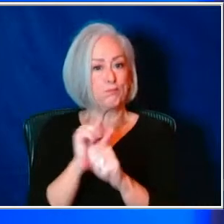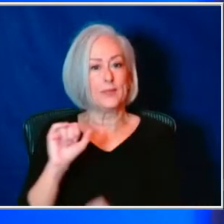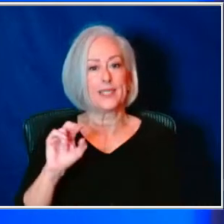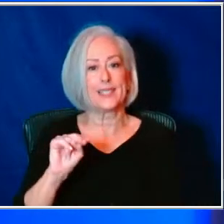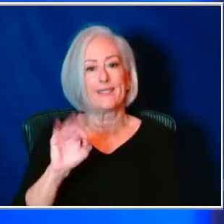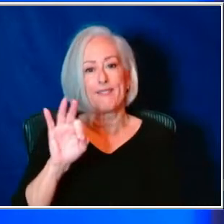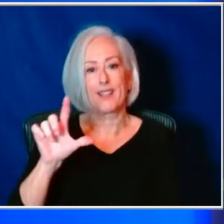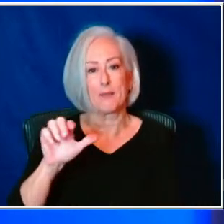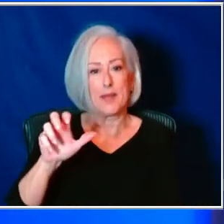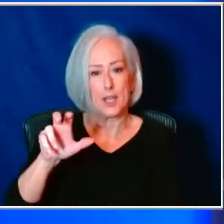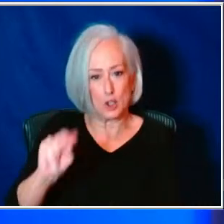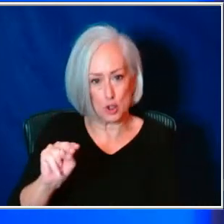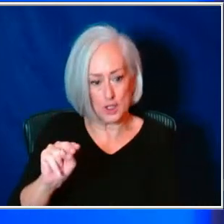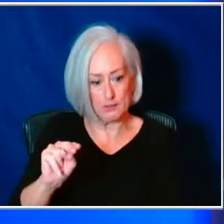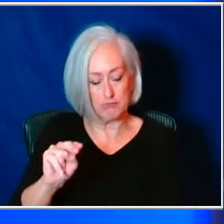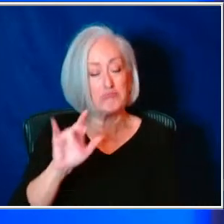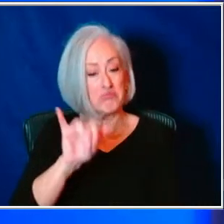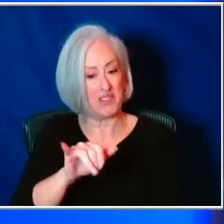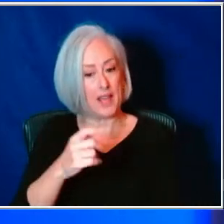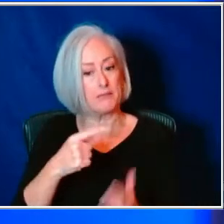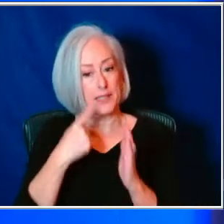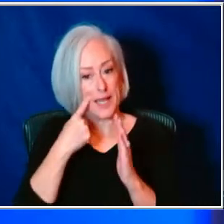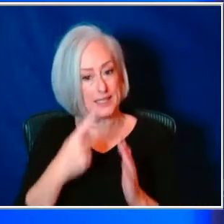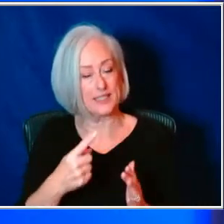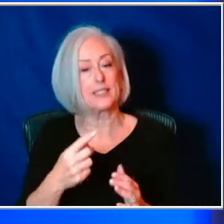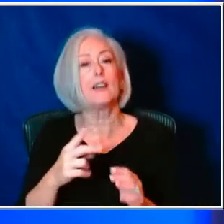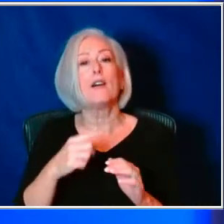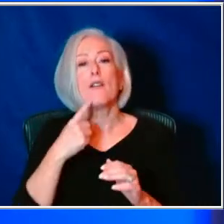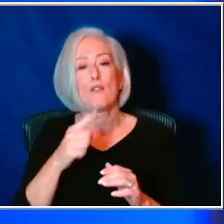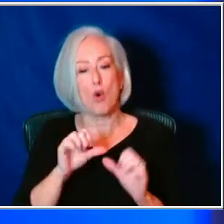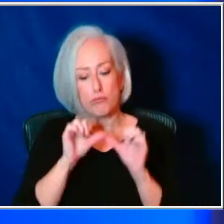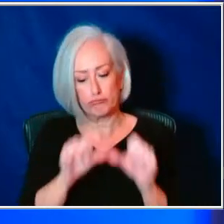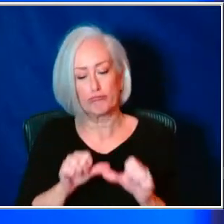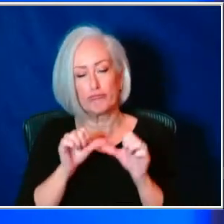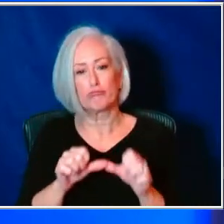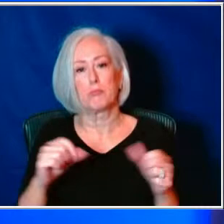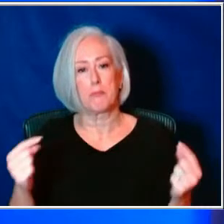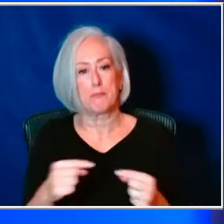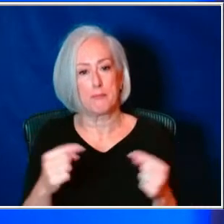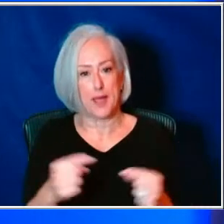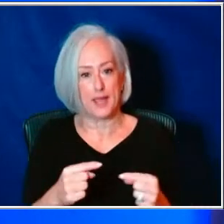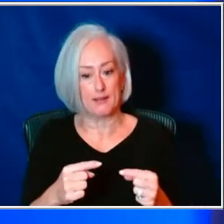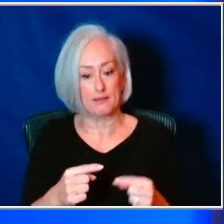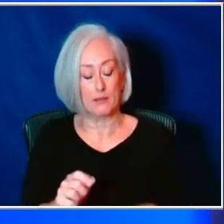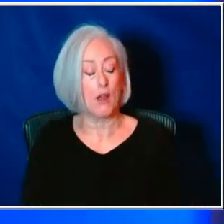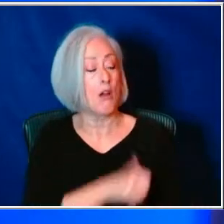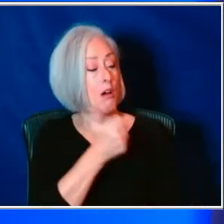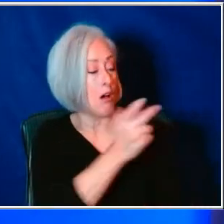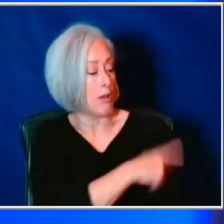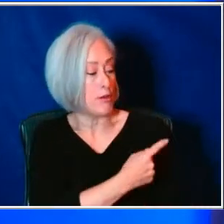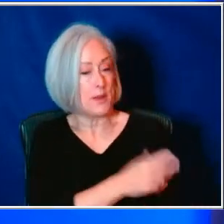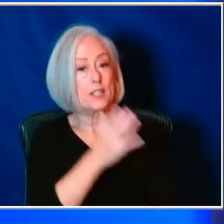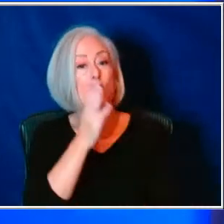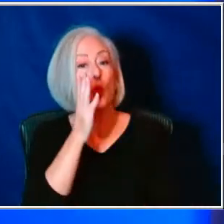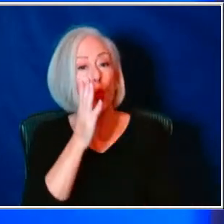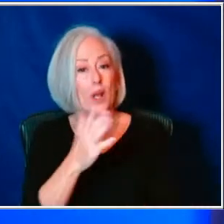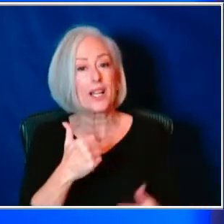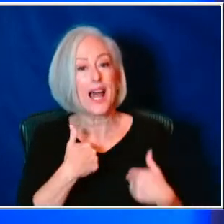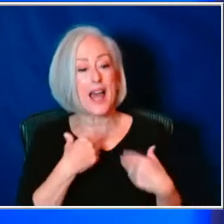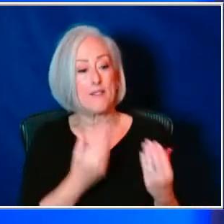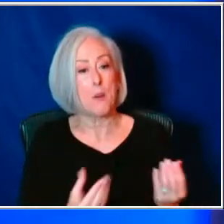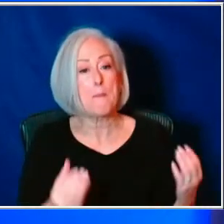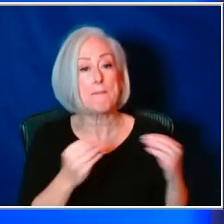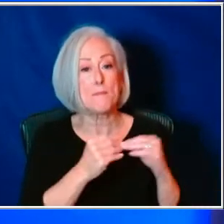as for genetic analysis. Now, a subset of patients will have additional testing if they elect to do the